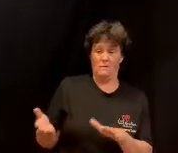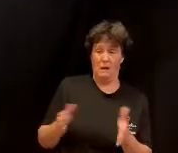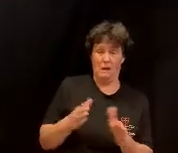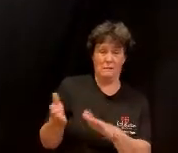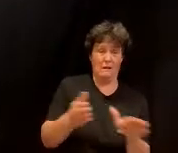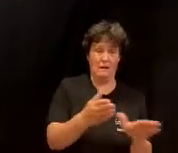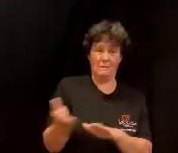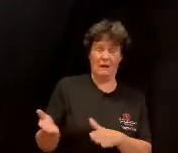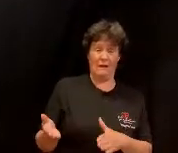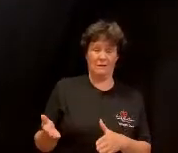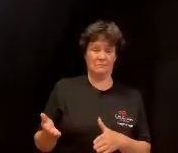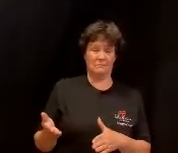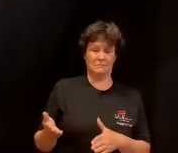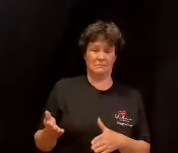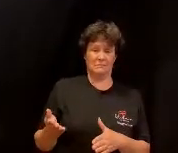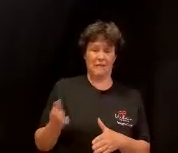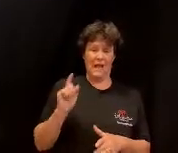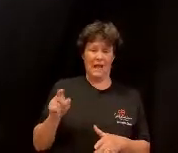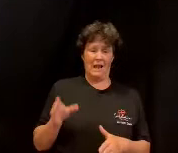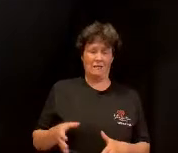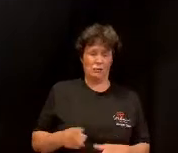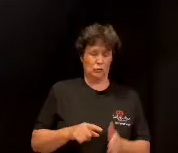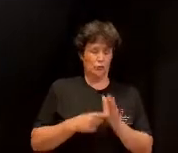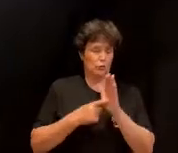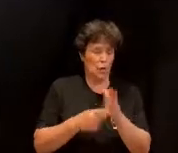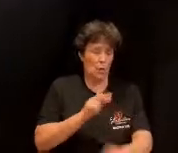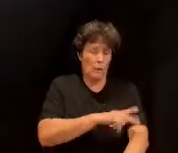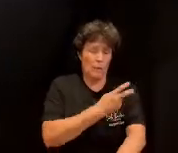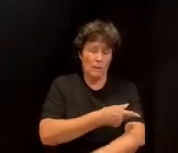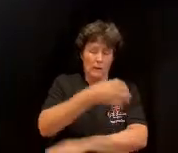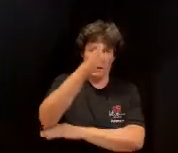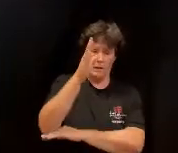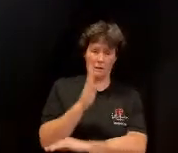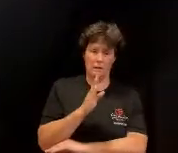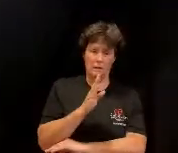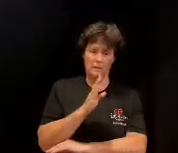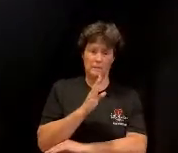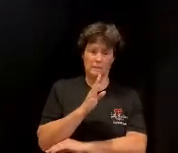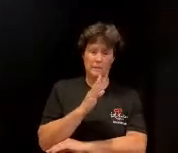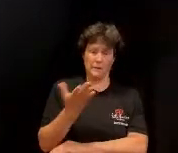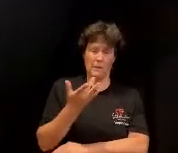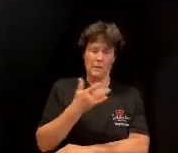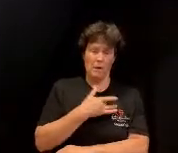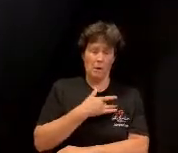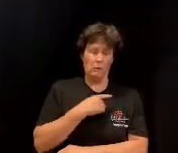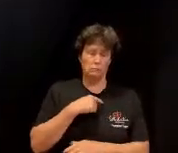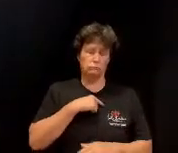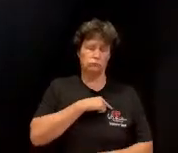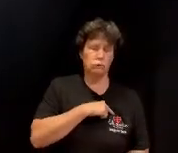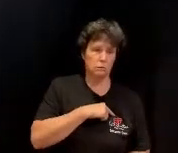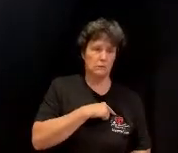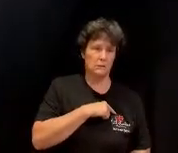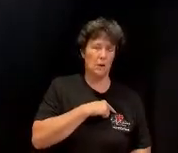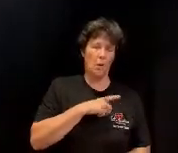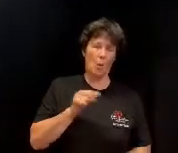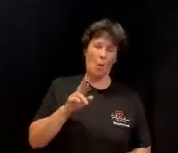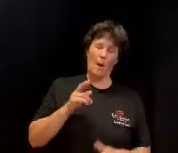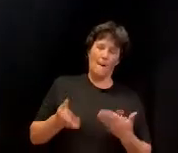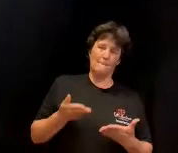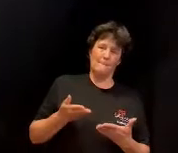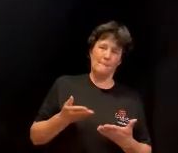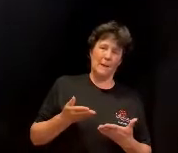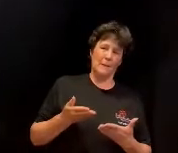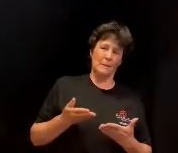God. So preaching, sometimes we're talking to someone, it may pierce their heart, and it may cause them to